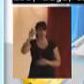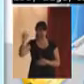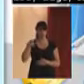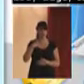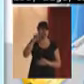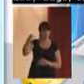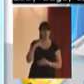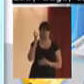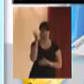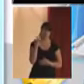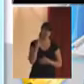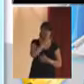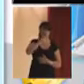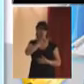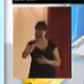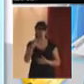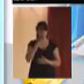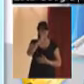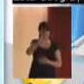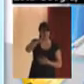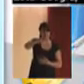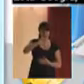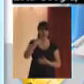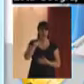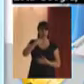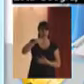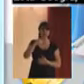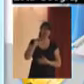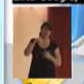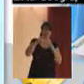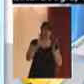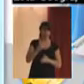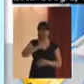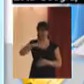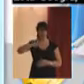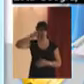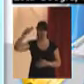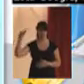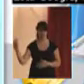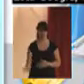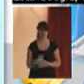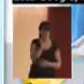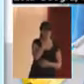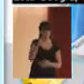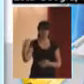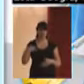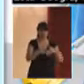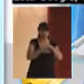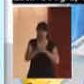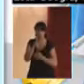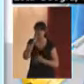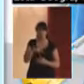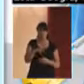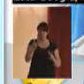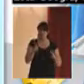socialite in the US, the Times, Bill Gates, NBA, the White House itself. So it seems